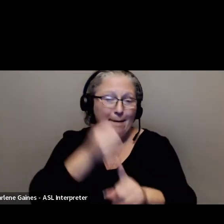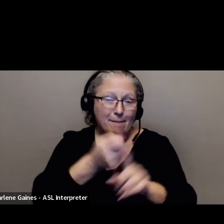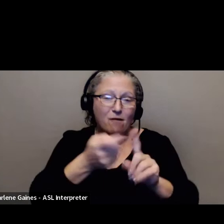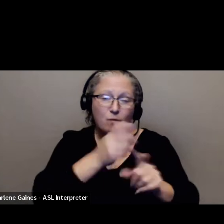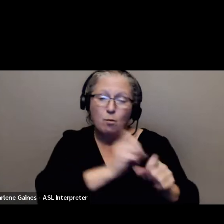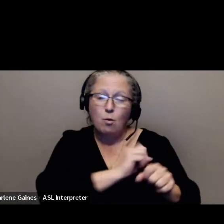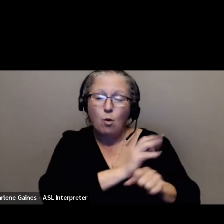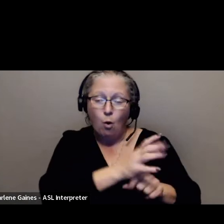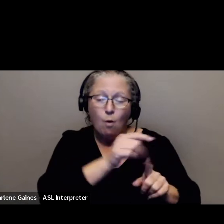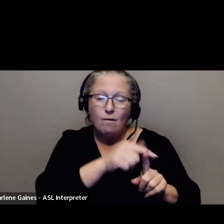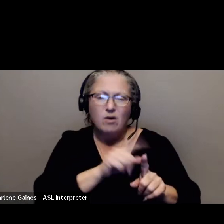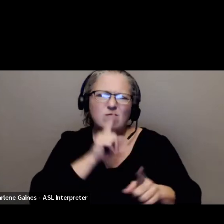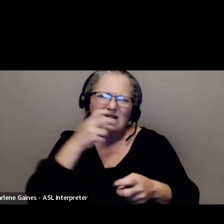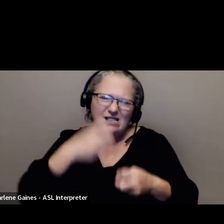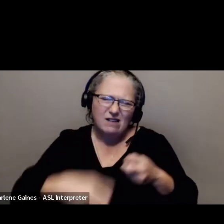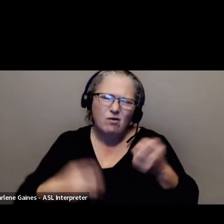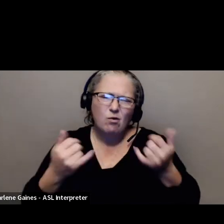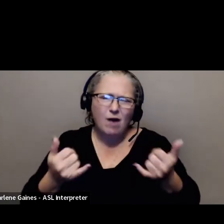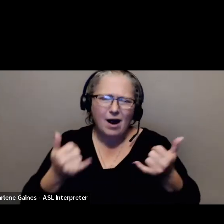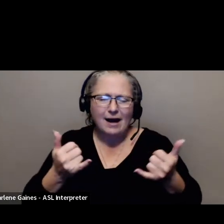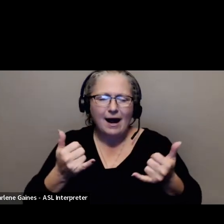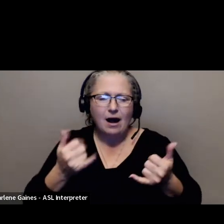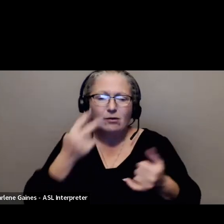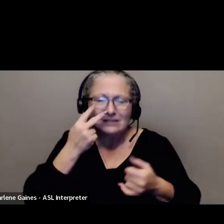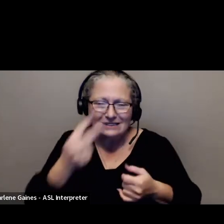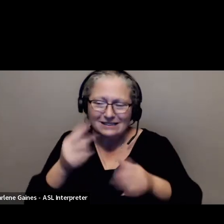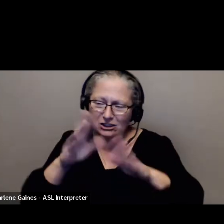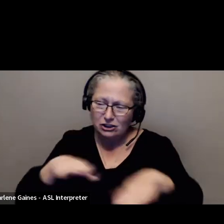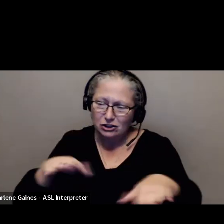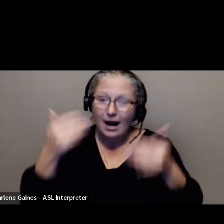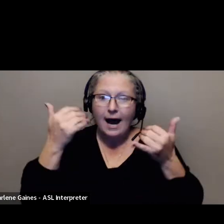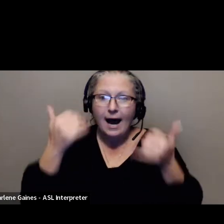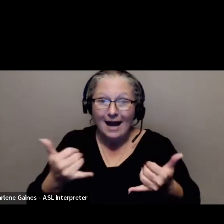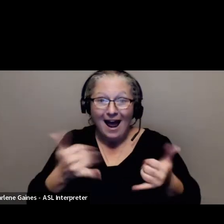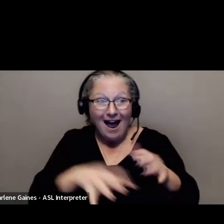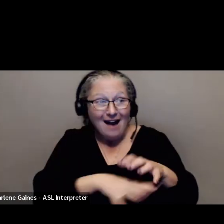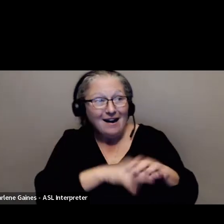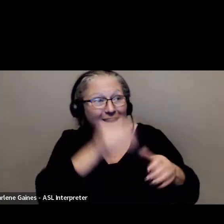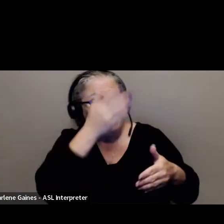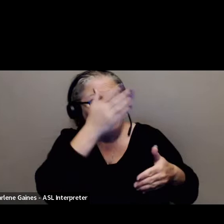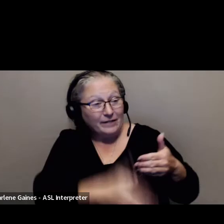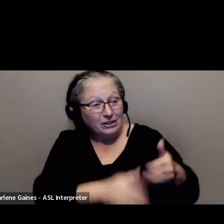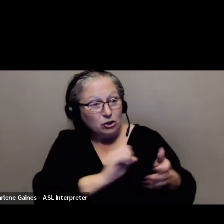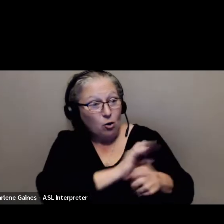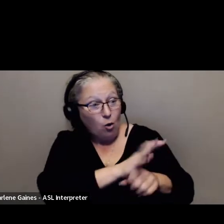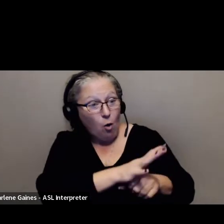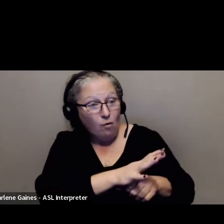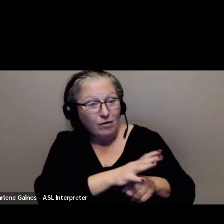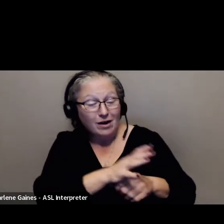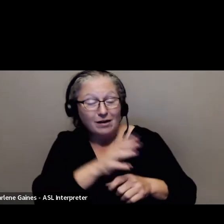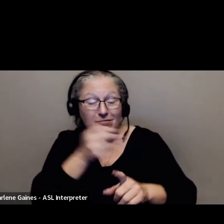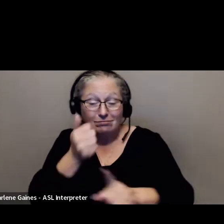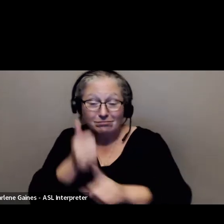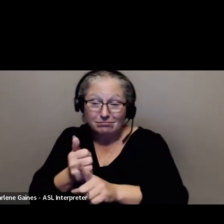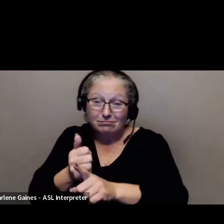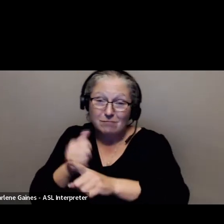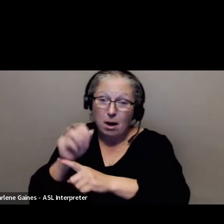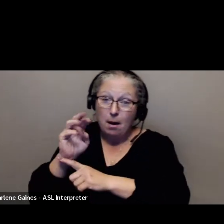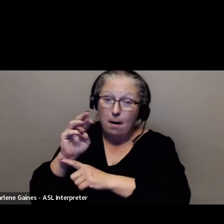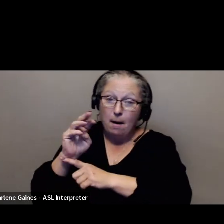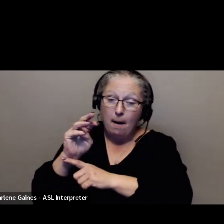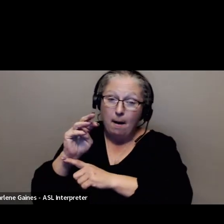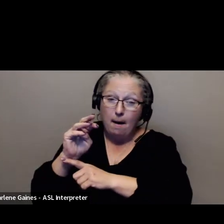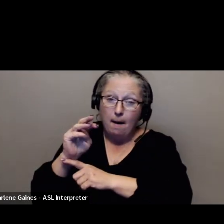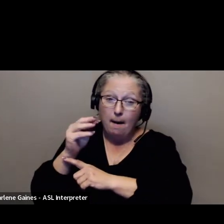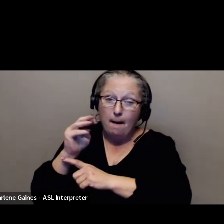It's very difficult right now to see the kids now having come out of that as Muslim kids to now have to